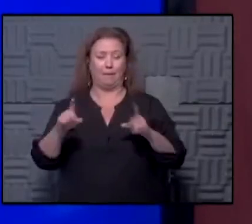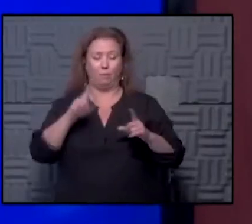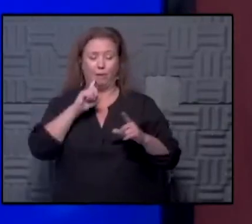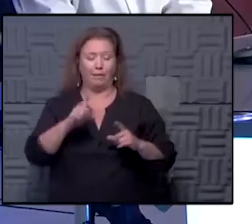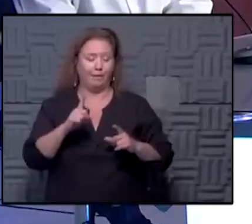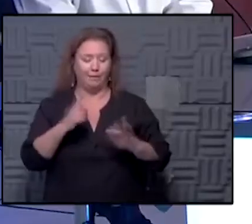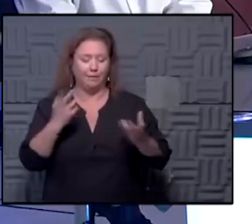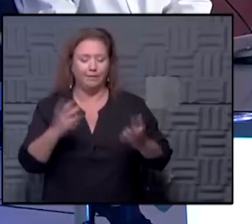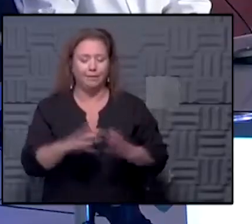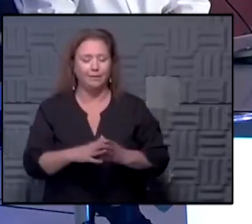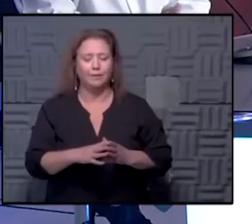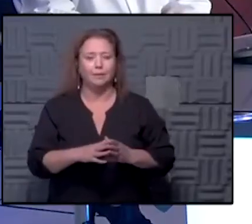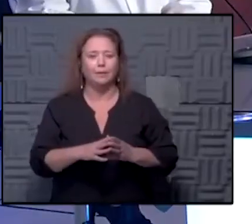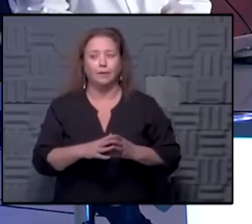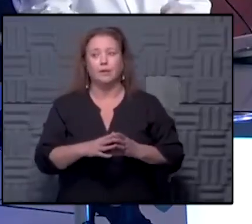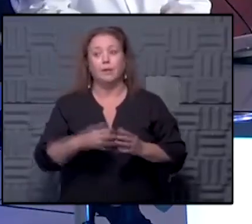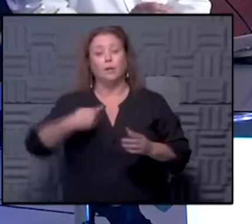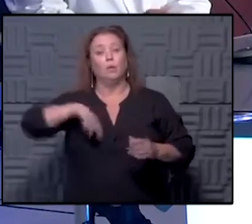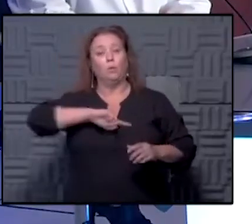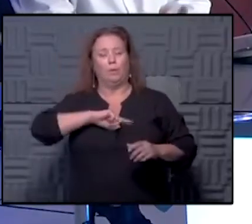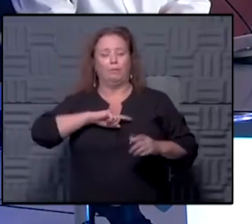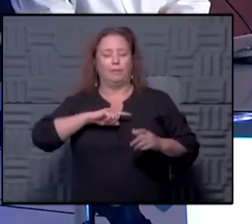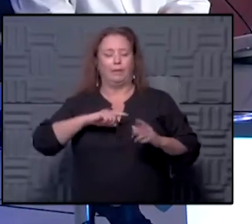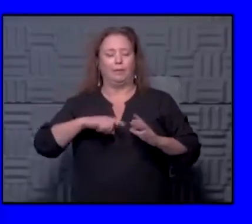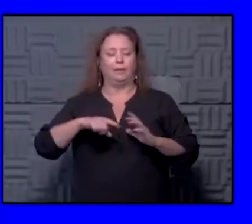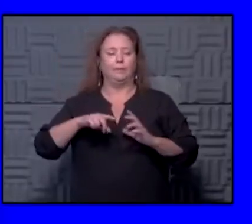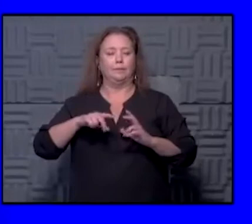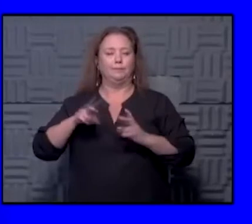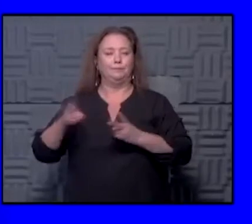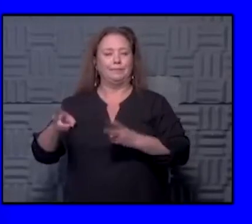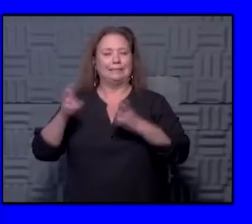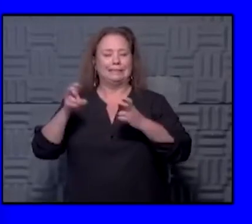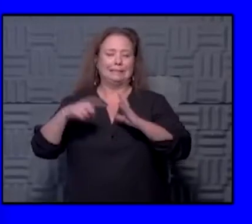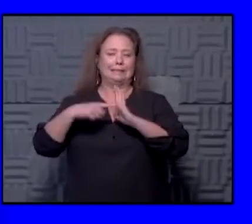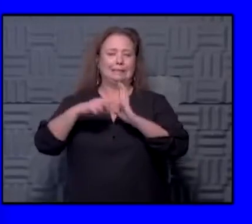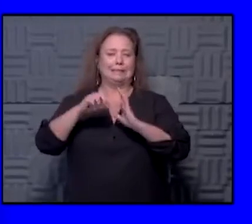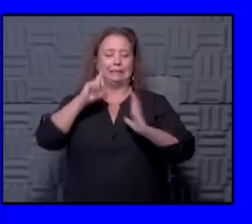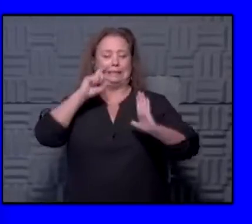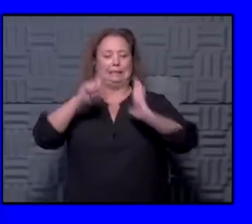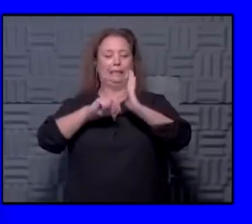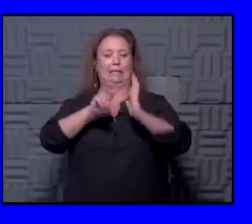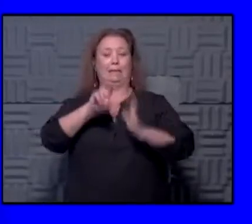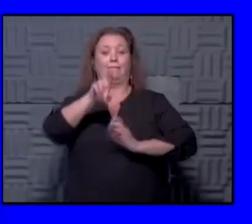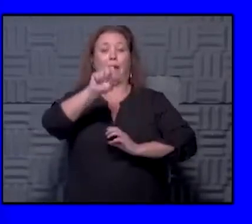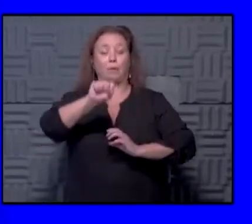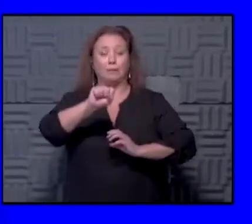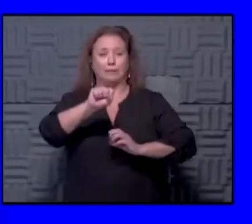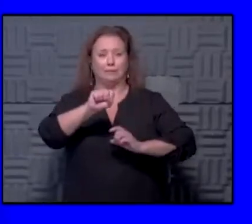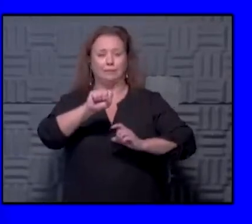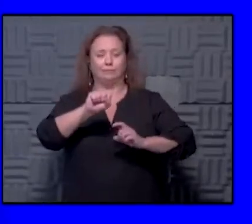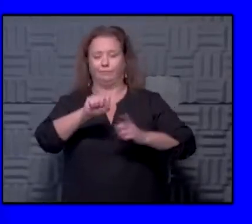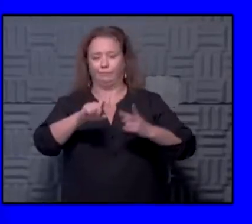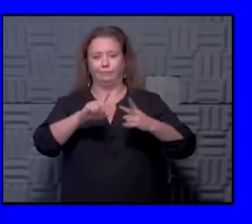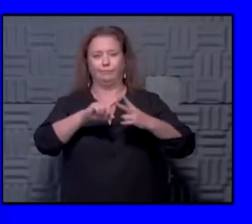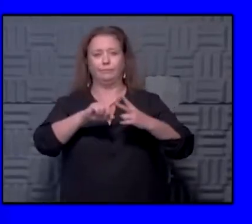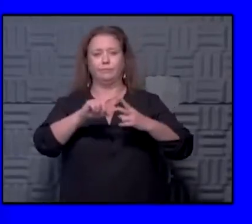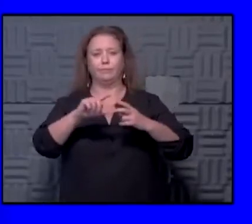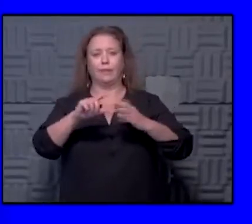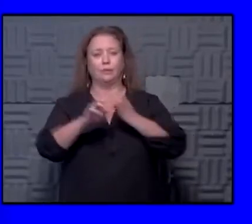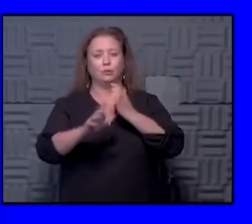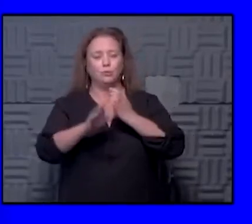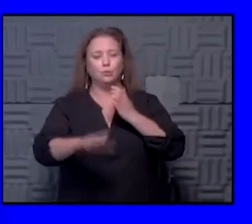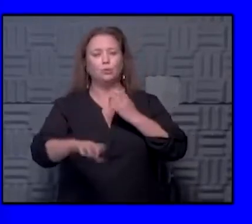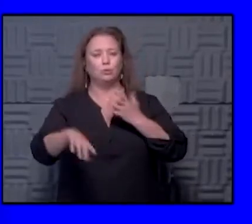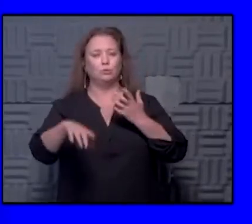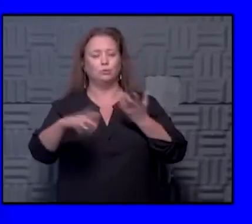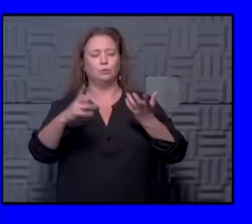Yeah. Dana. No, I agree. We have been able to sample or detect virus in different secretions, including feces and stools.